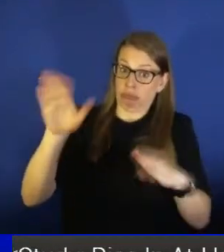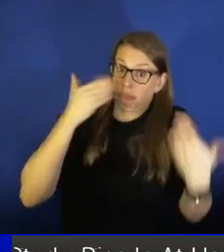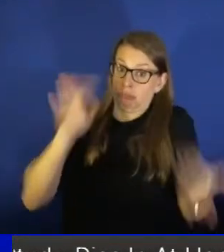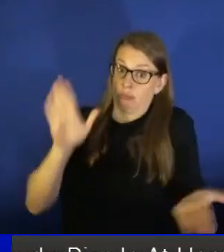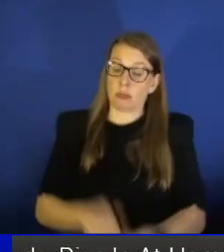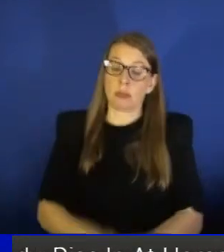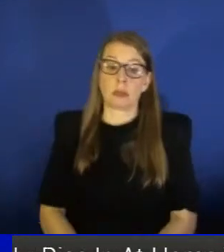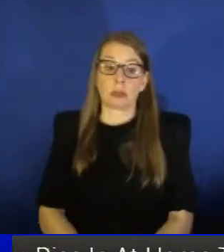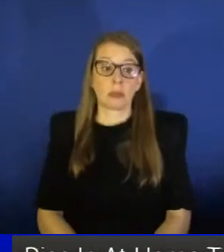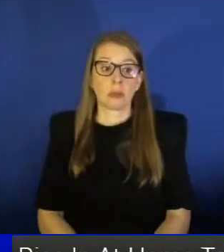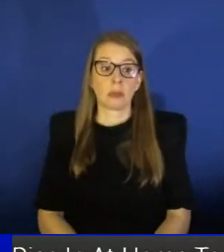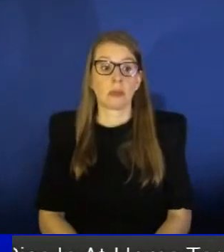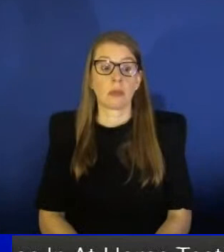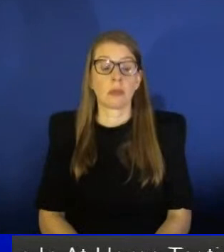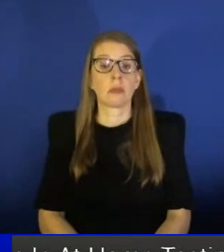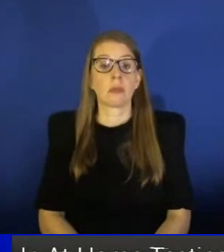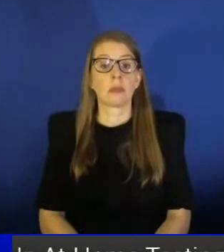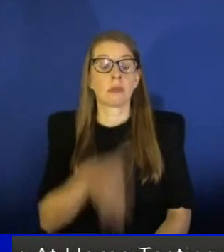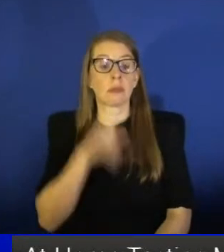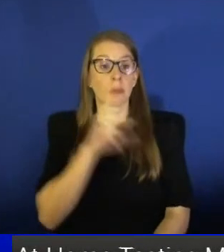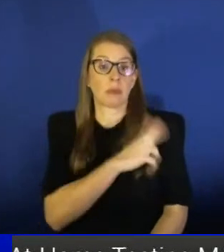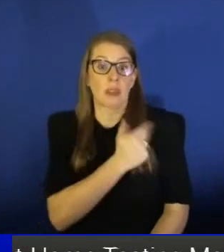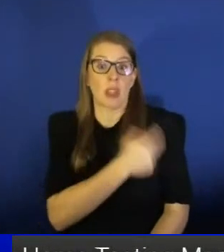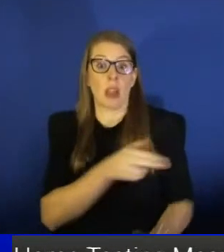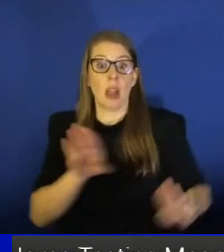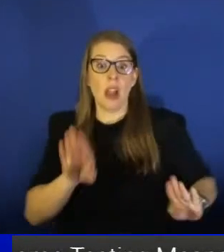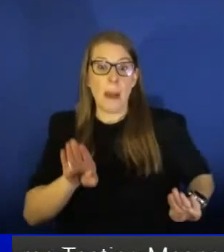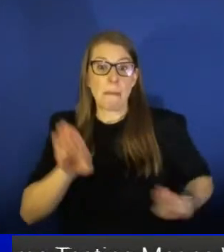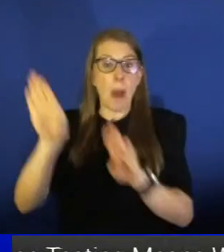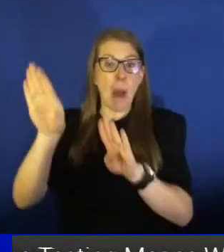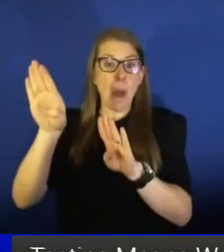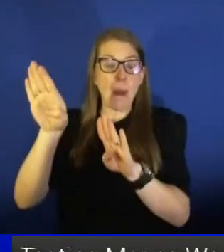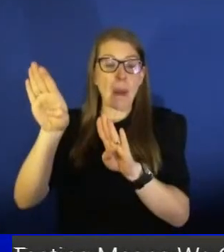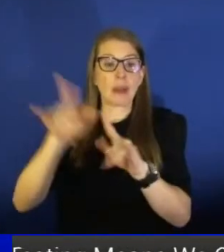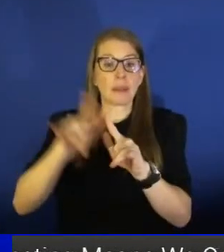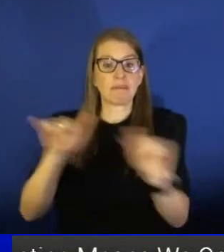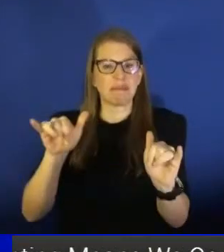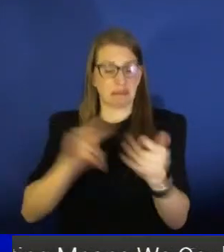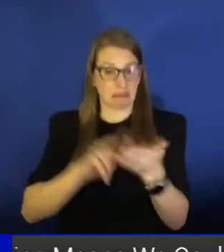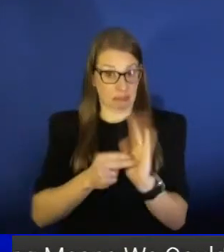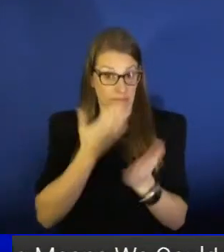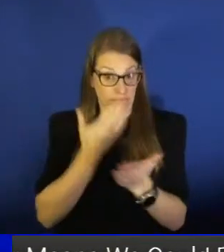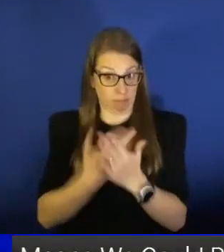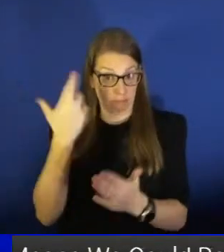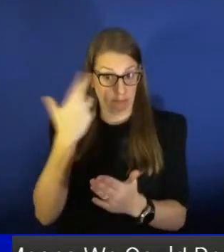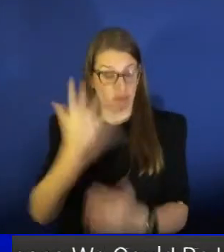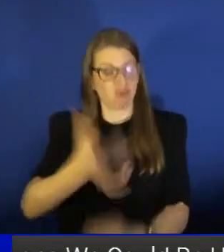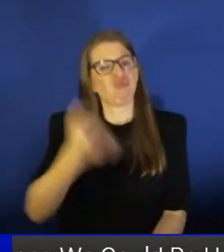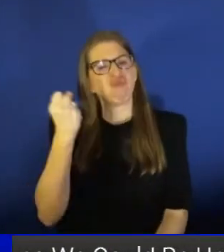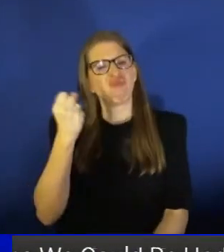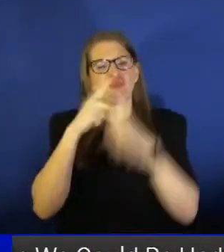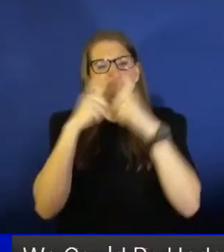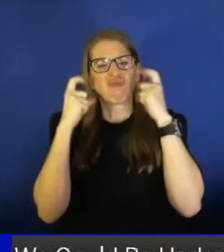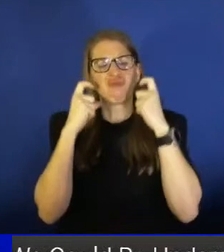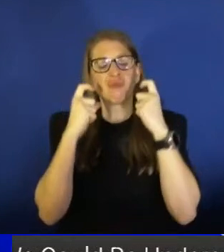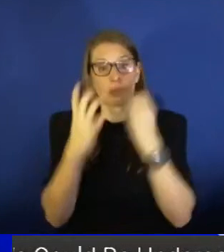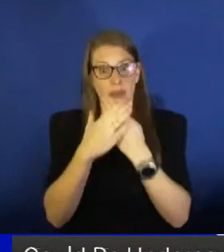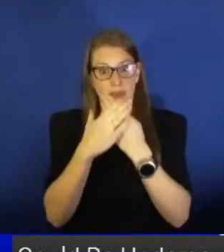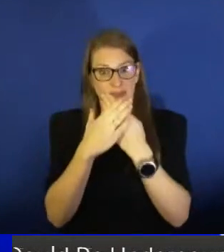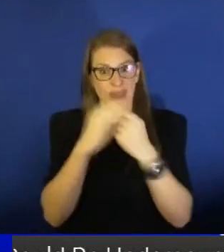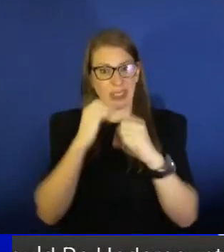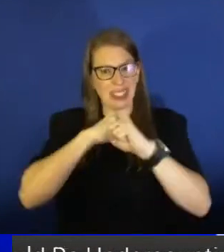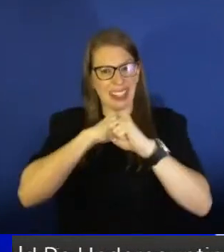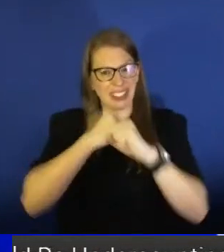because hospitalizations aren't drastically rising, that isn't sort of a good reason to take away a layer of protection from people.